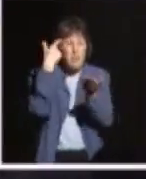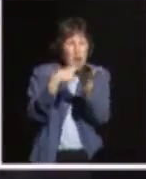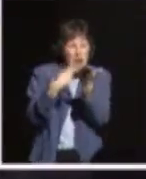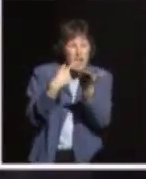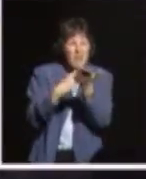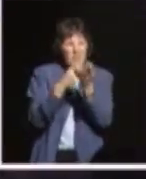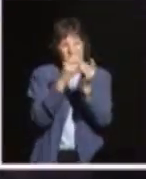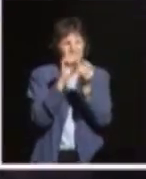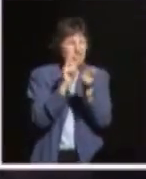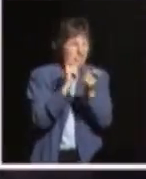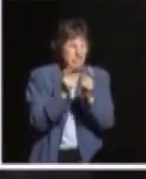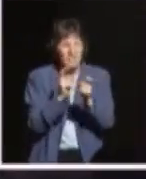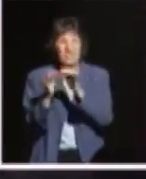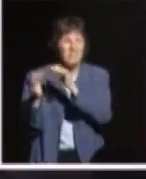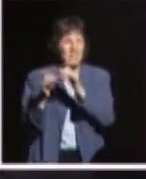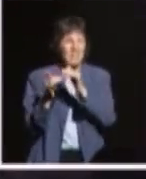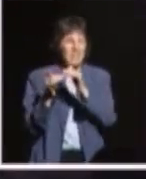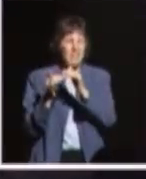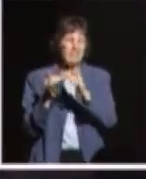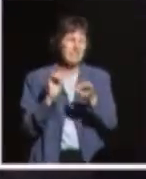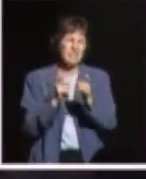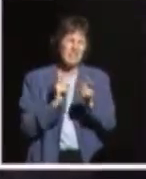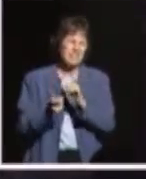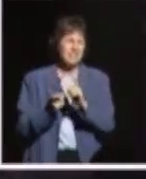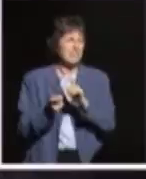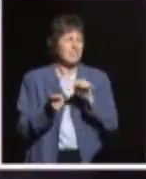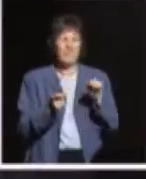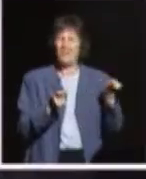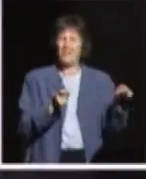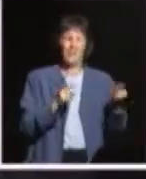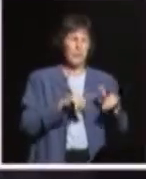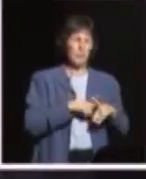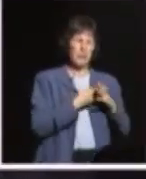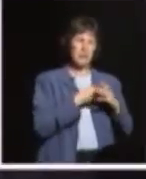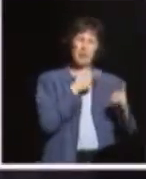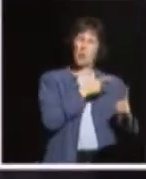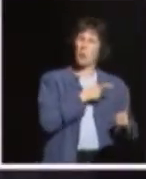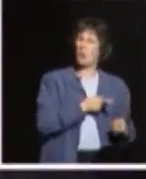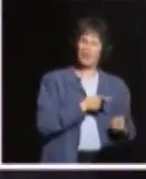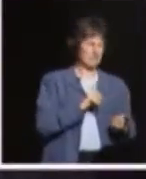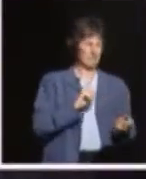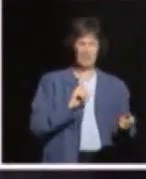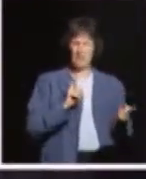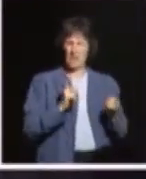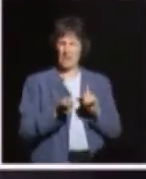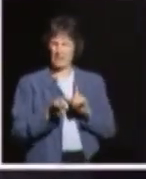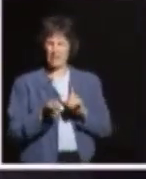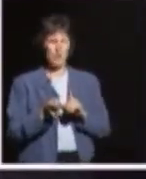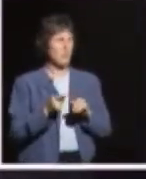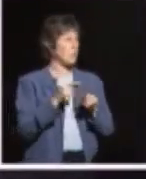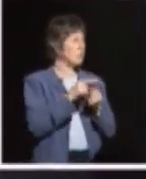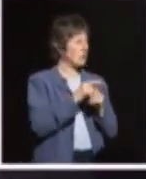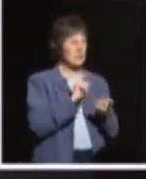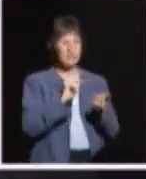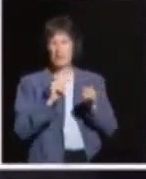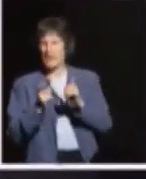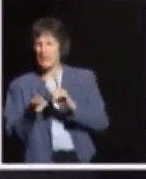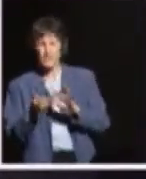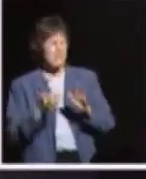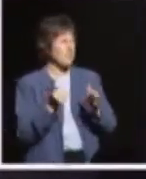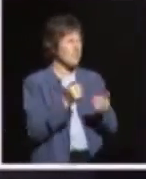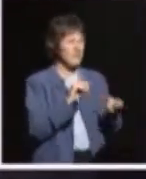goal may still be the same, but it's not achieved by the details of the legislation and the wording of the legislation.